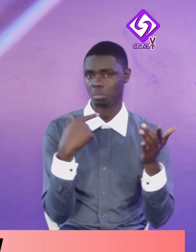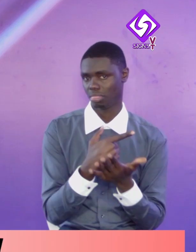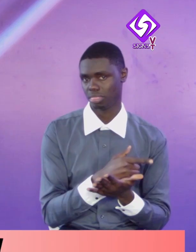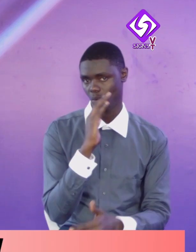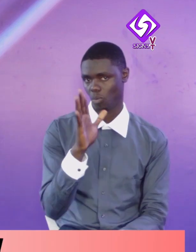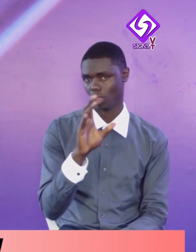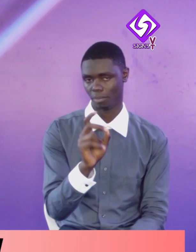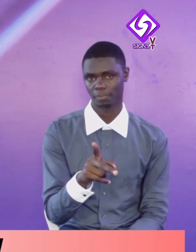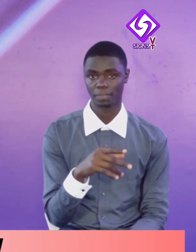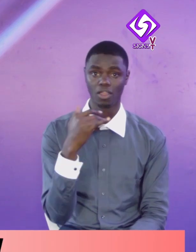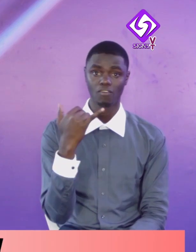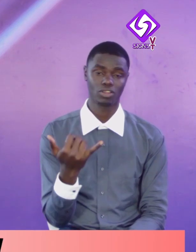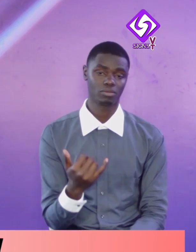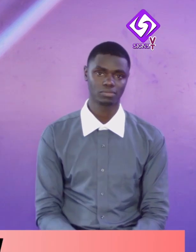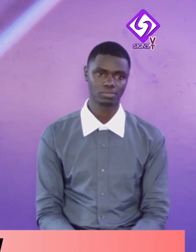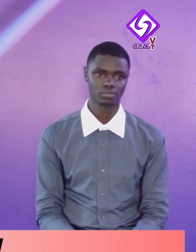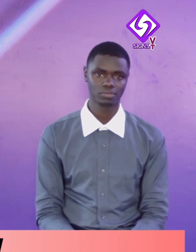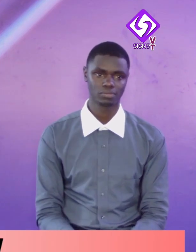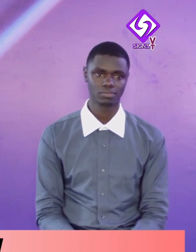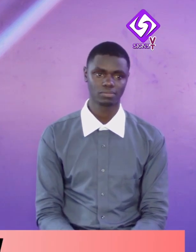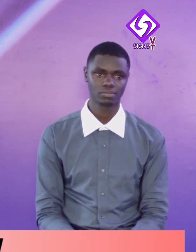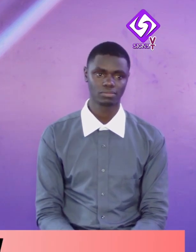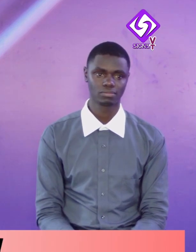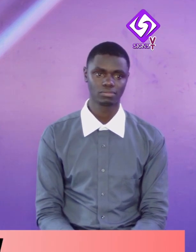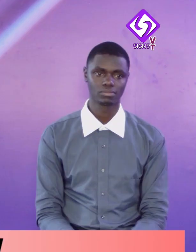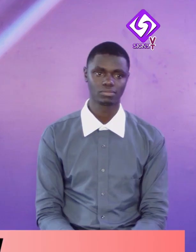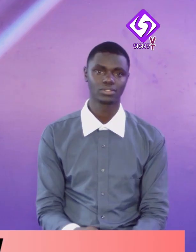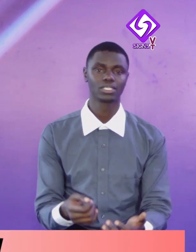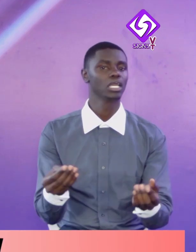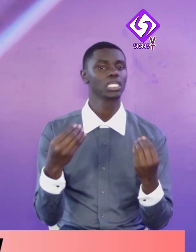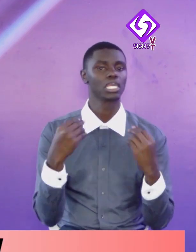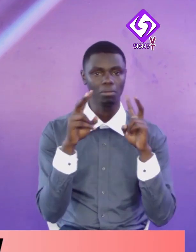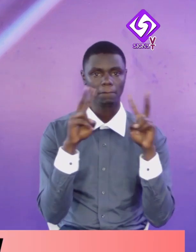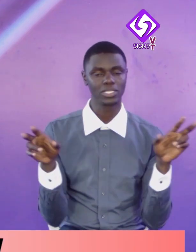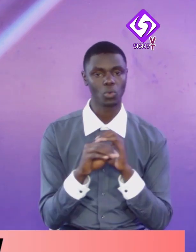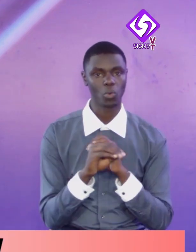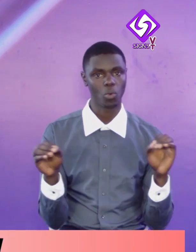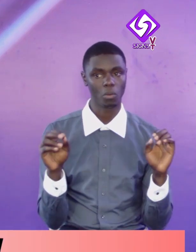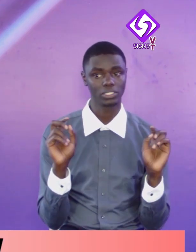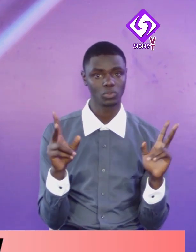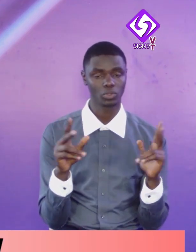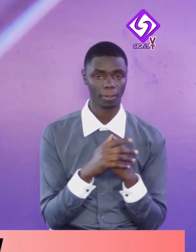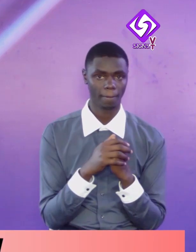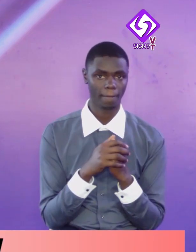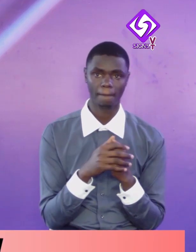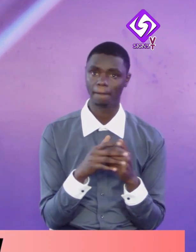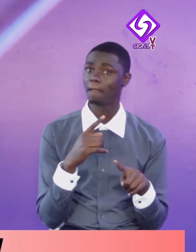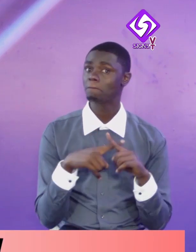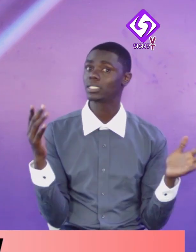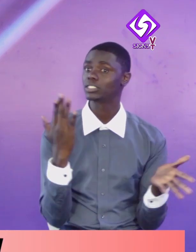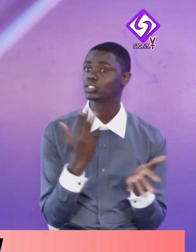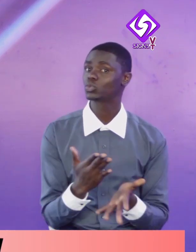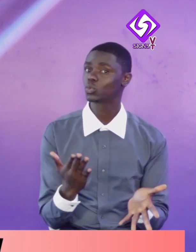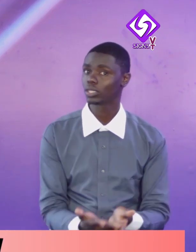We'll come there. For now... Man, this guy is not giving me peace, but it's okay. But it is the